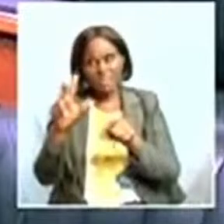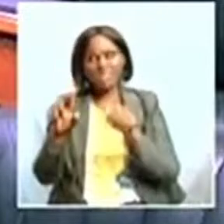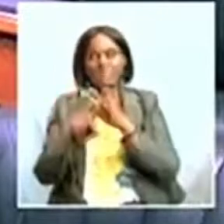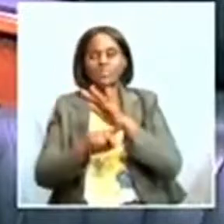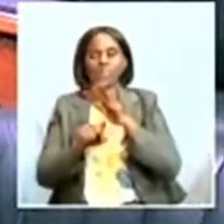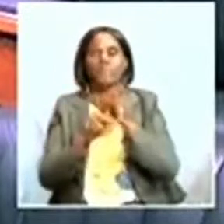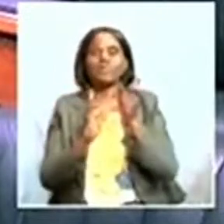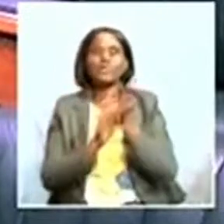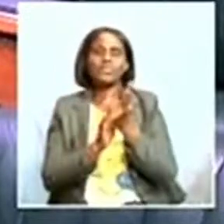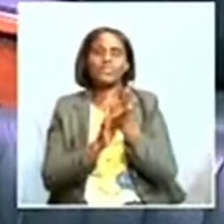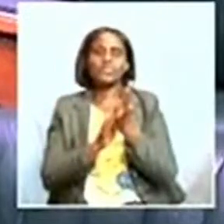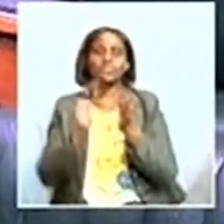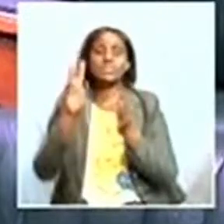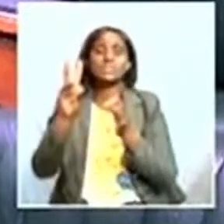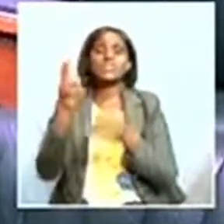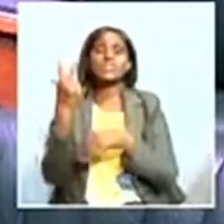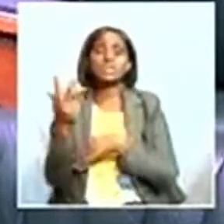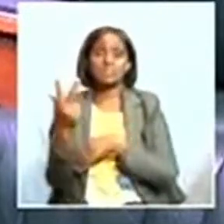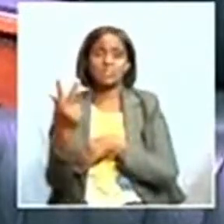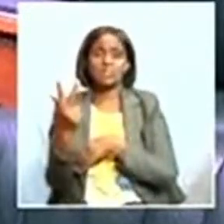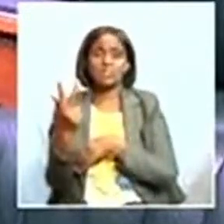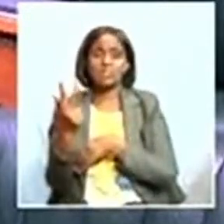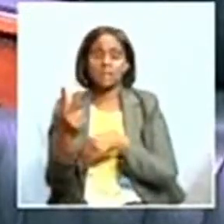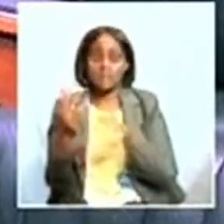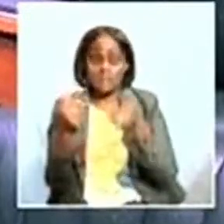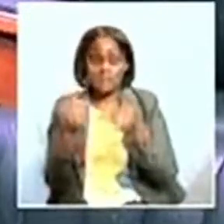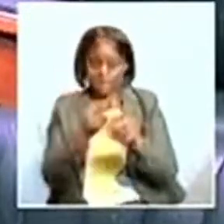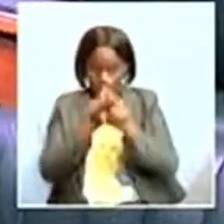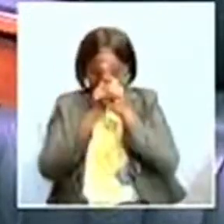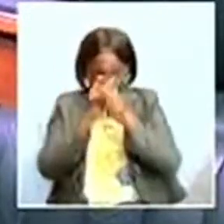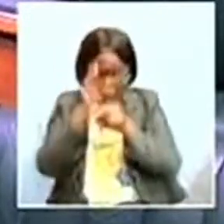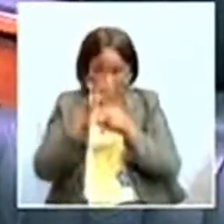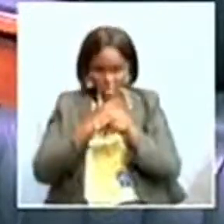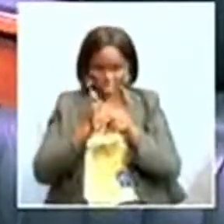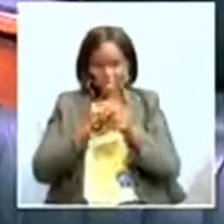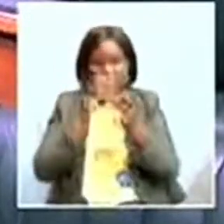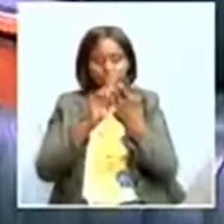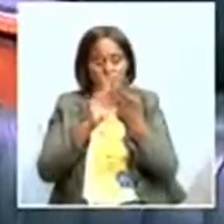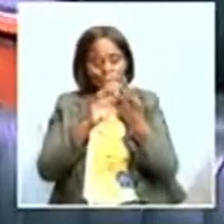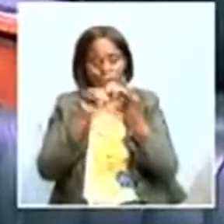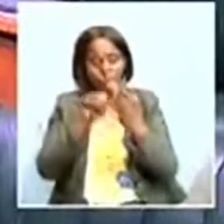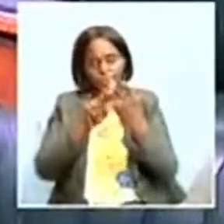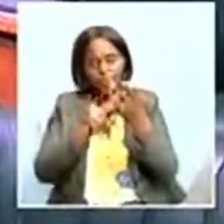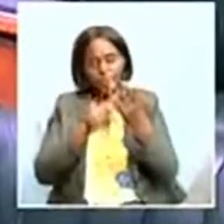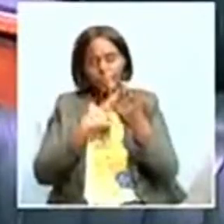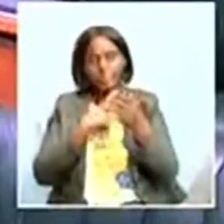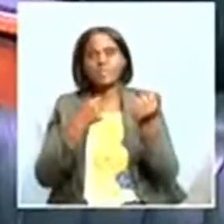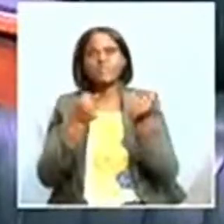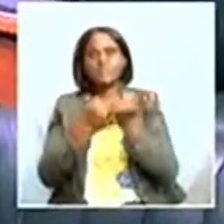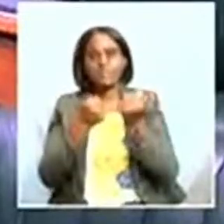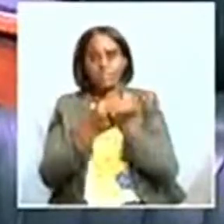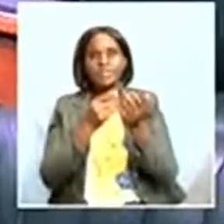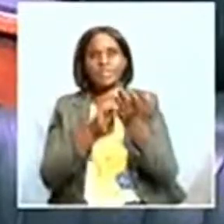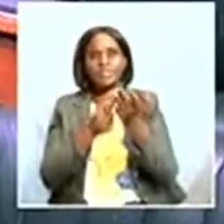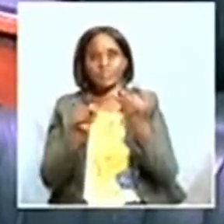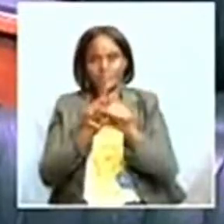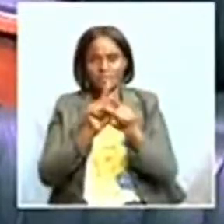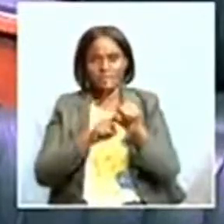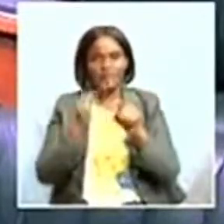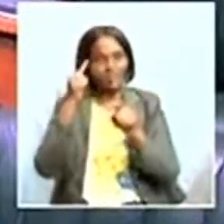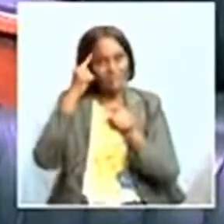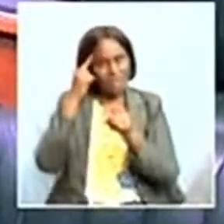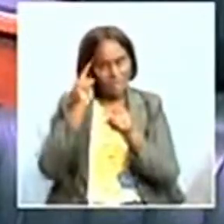schools. 63. Now, Honorable Minister, I want to place it on record that I support the